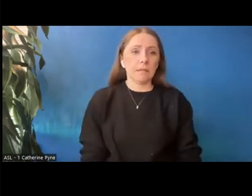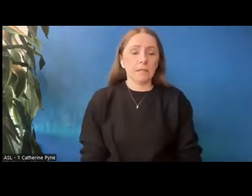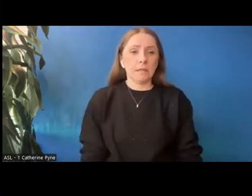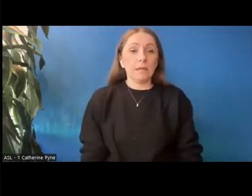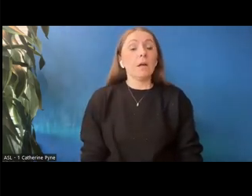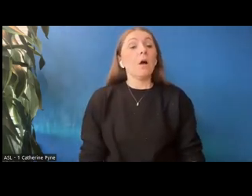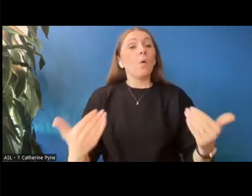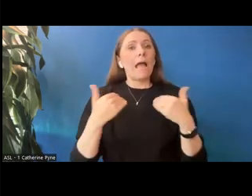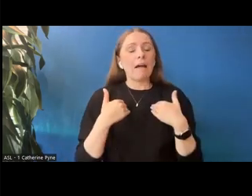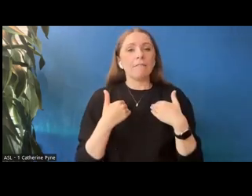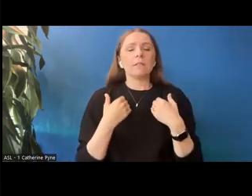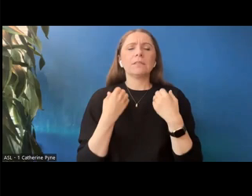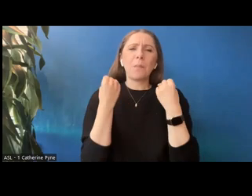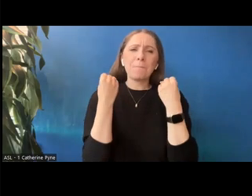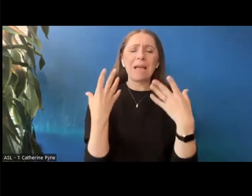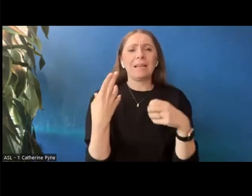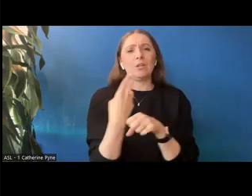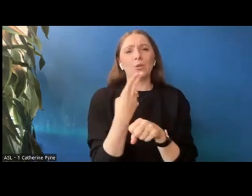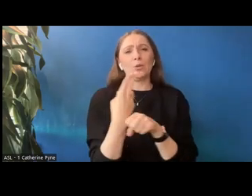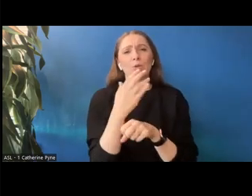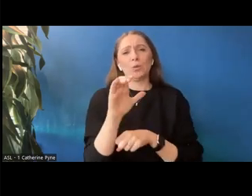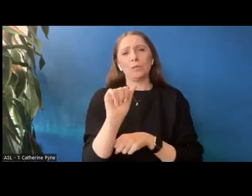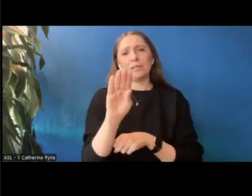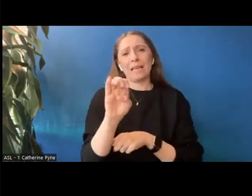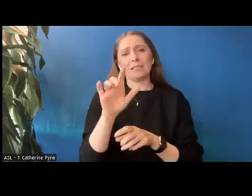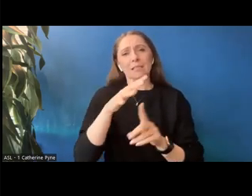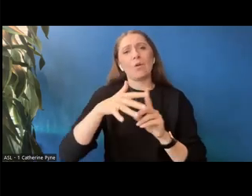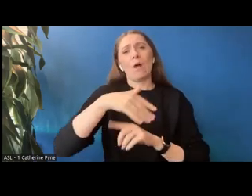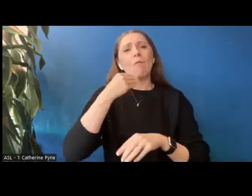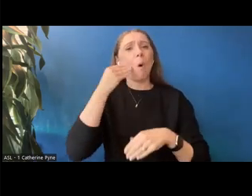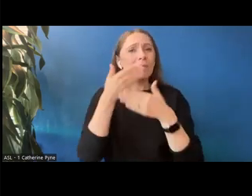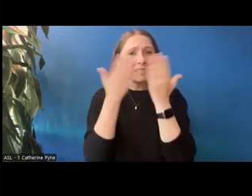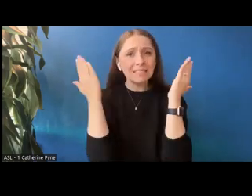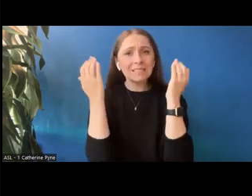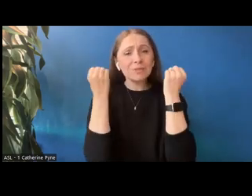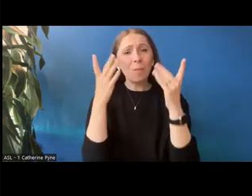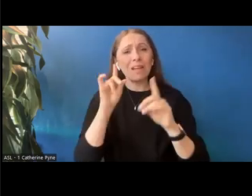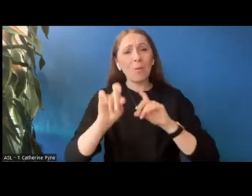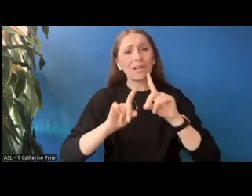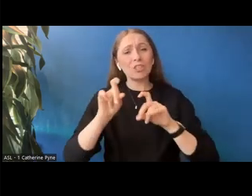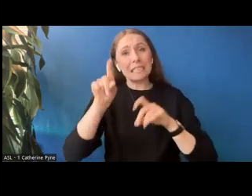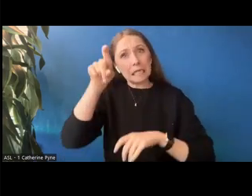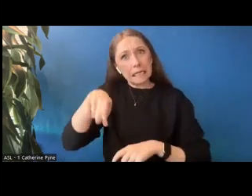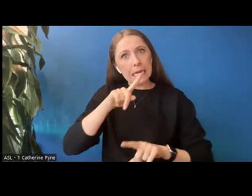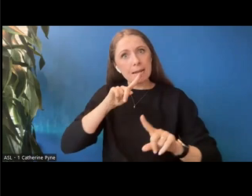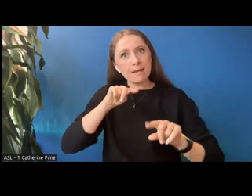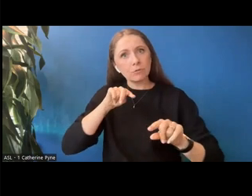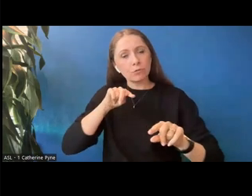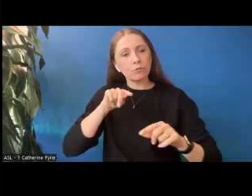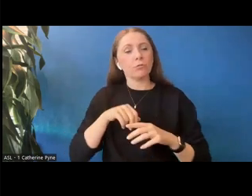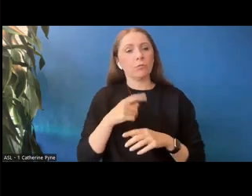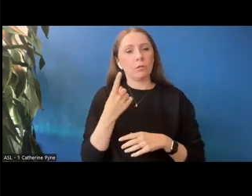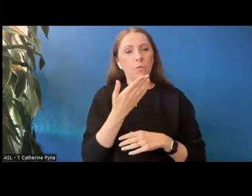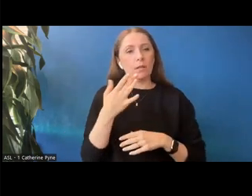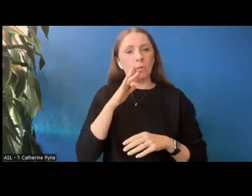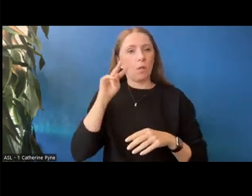We have so many use cases around homelessness and so many questions to answer. One of the things we're looking